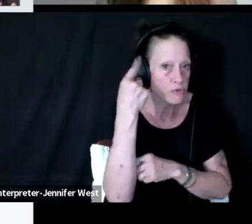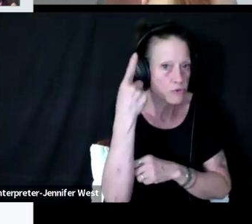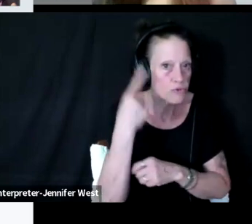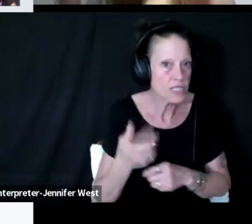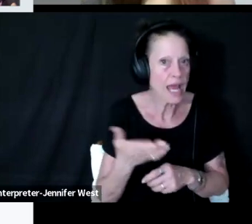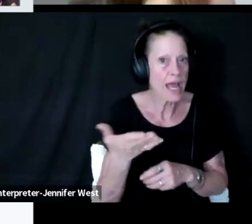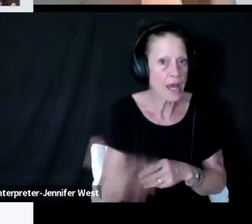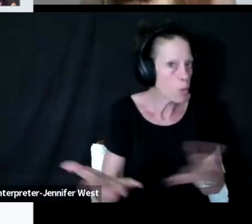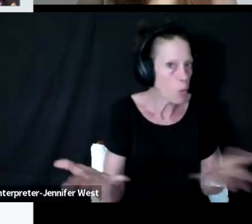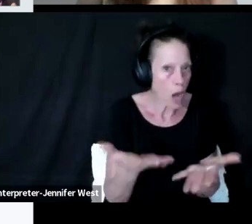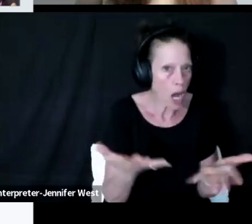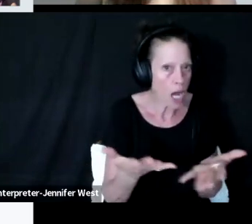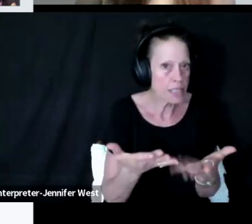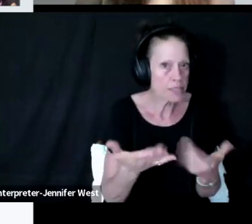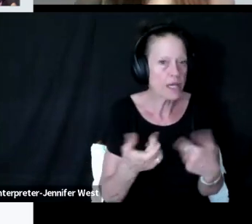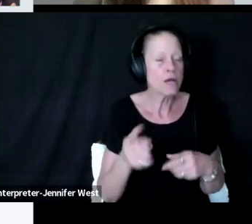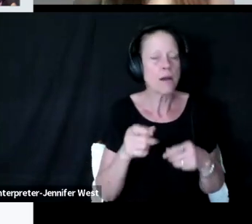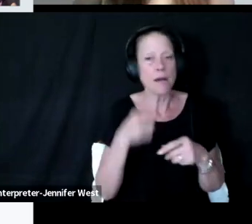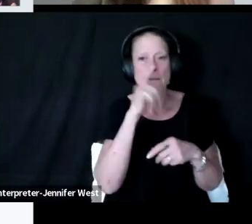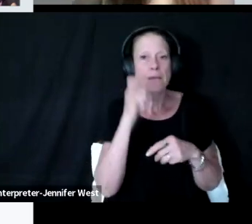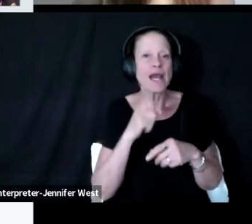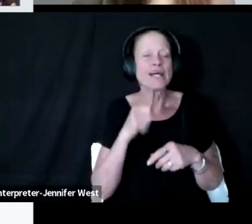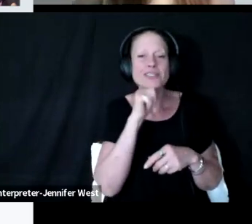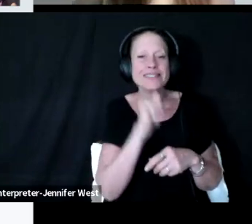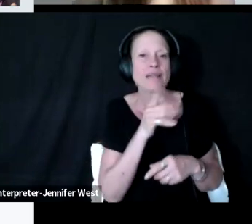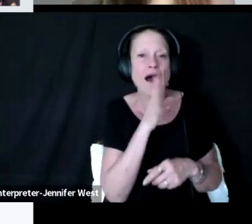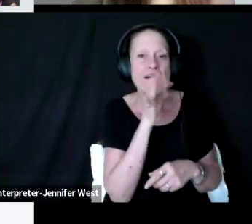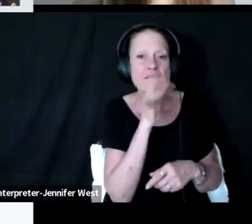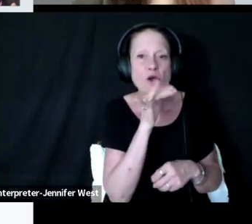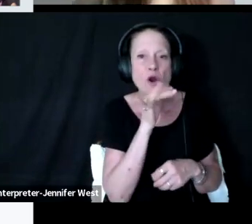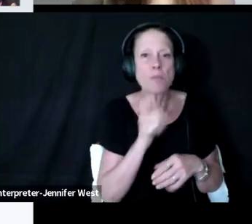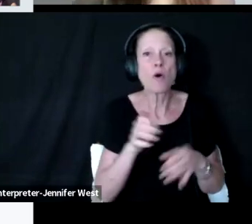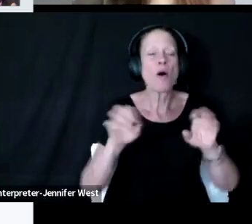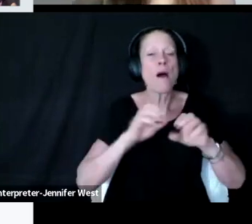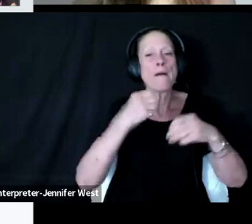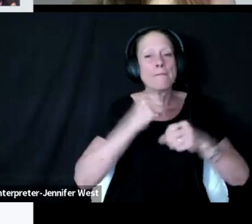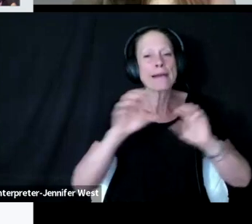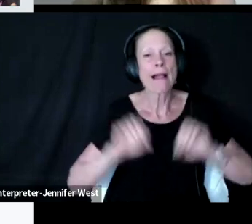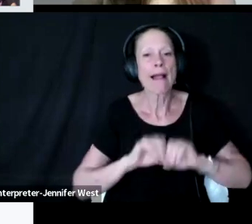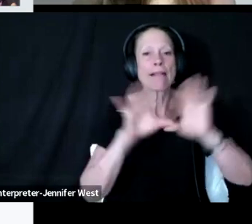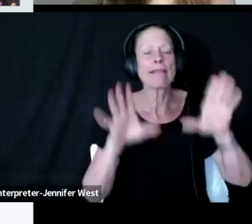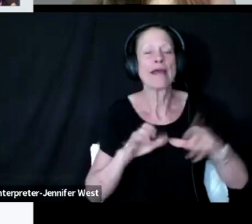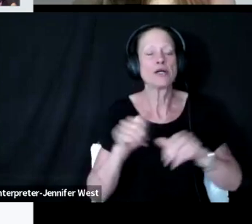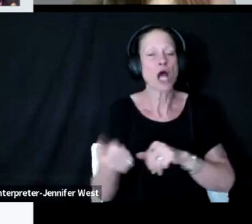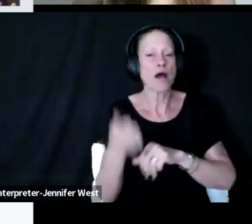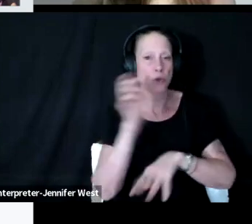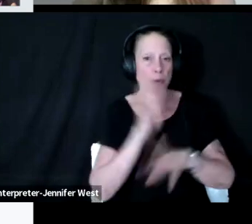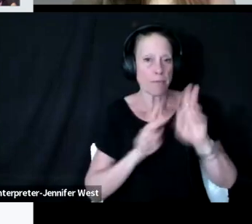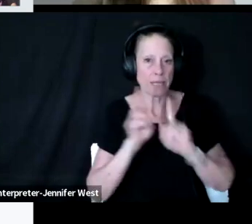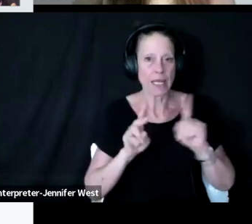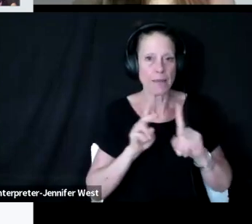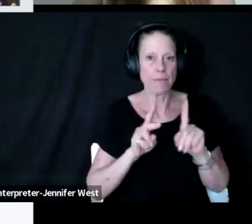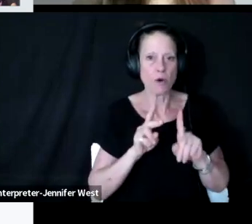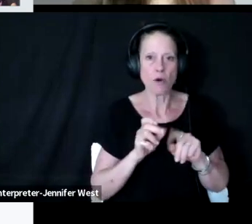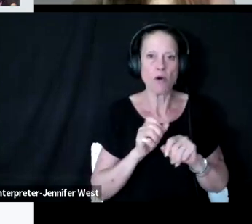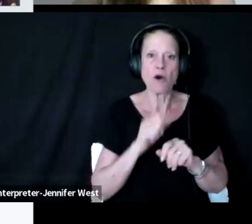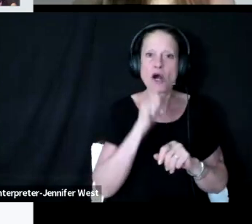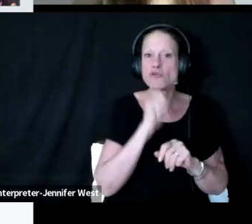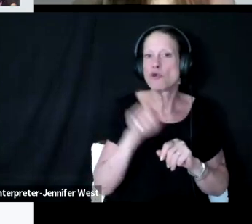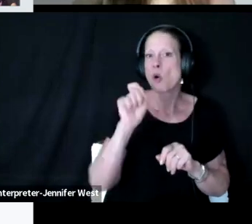And then you can fill it out however you want. So Joel's creating that new subcategory. It wouldn't necessarily need contact info